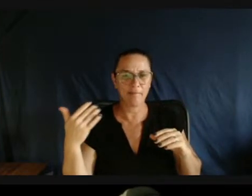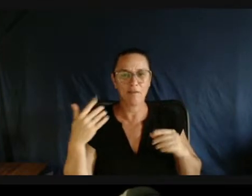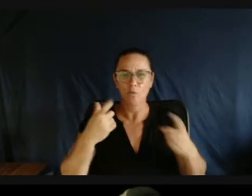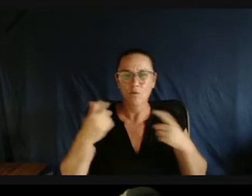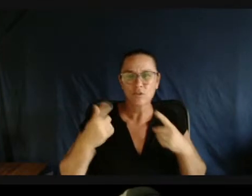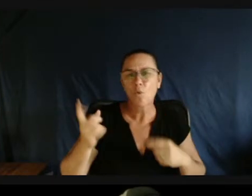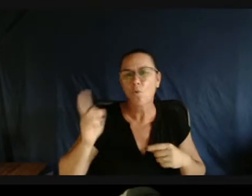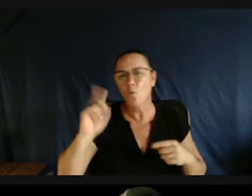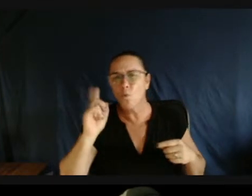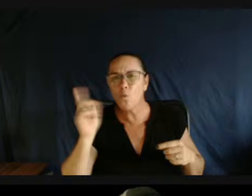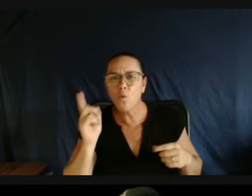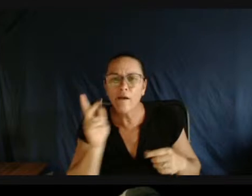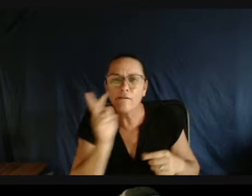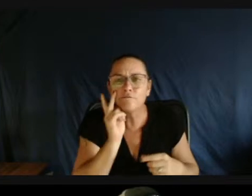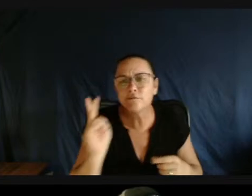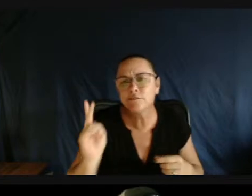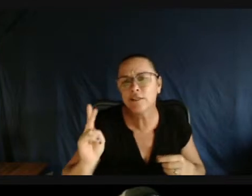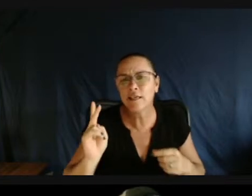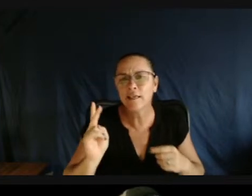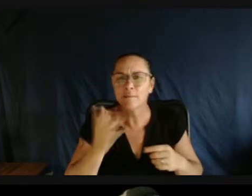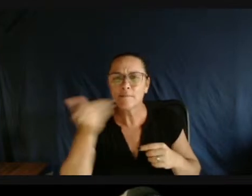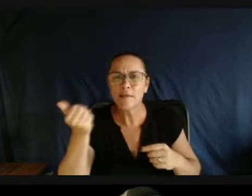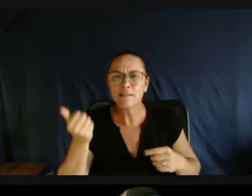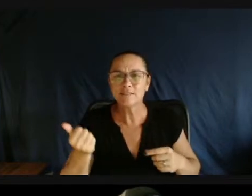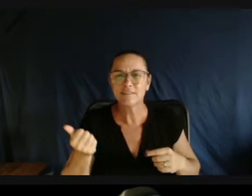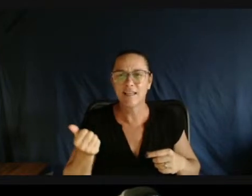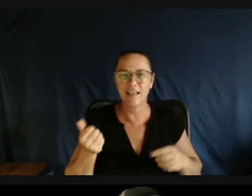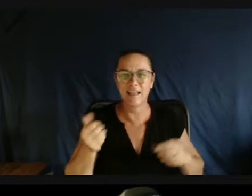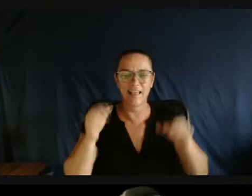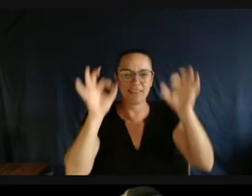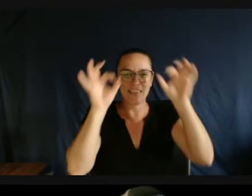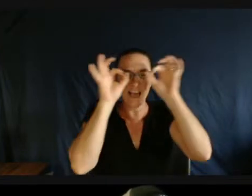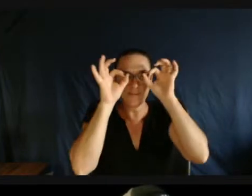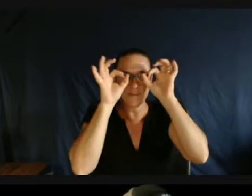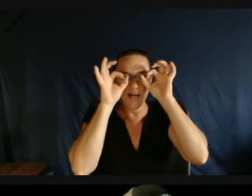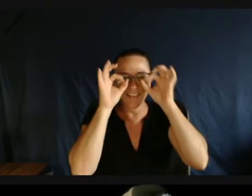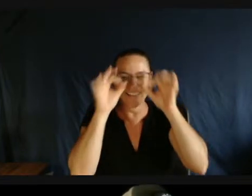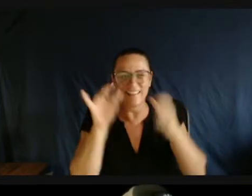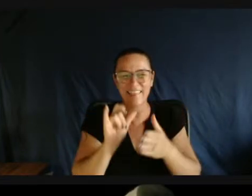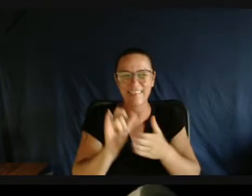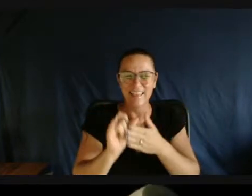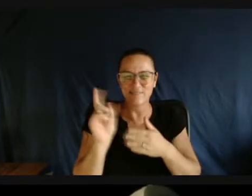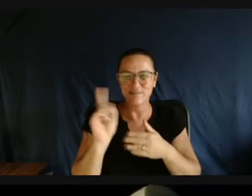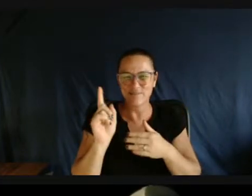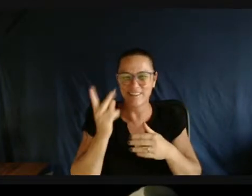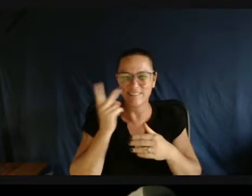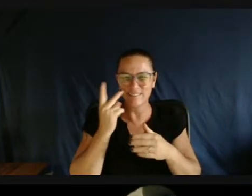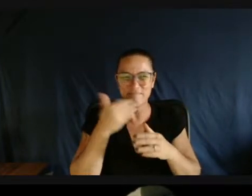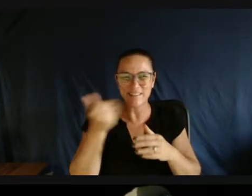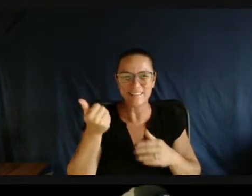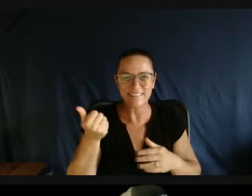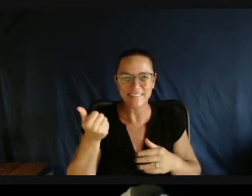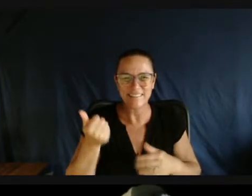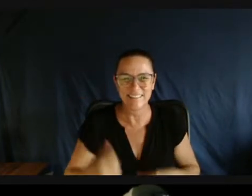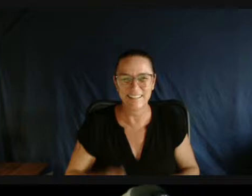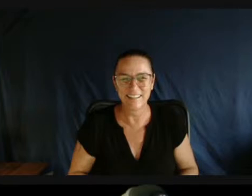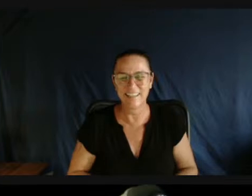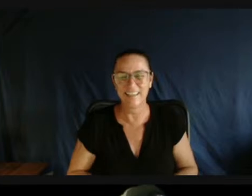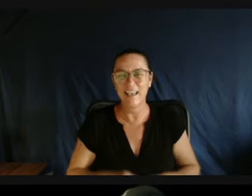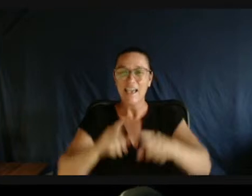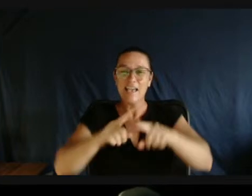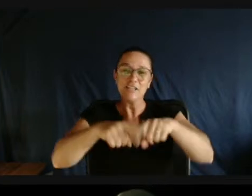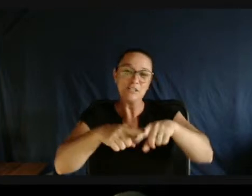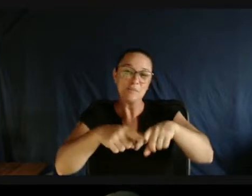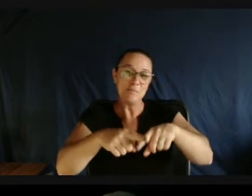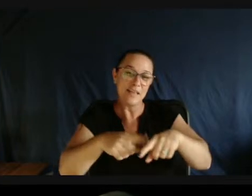where is the best viewing area. The little eyeballs kind of signify where the best viewing area is. It all depends on where